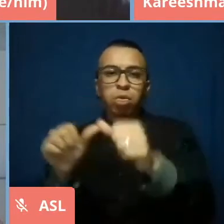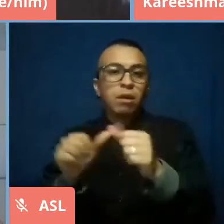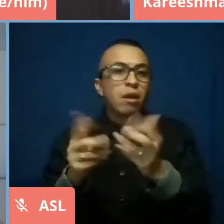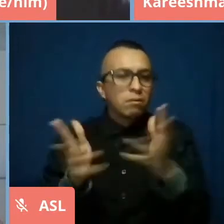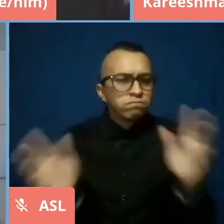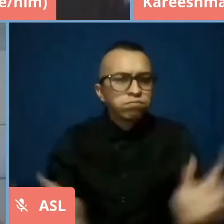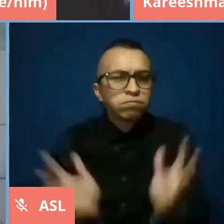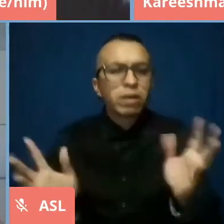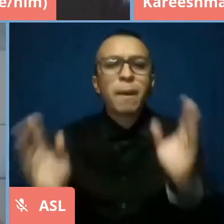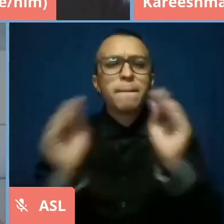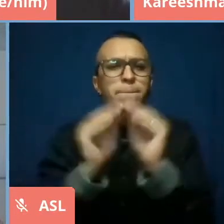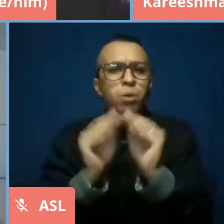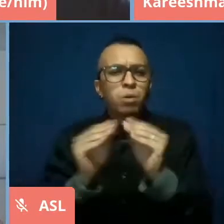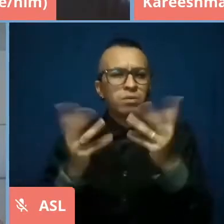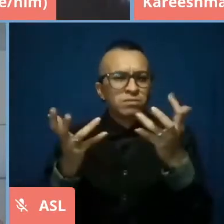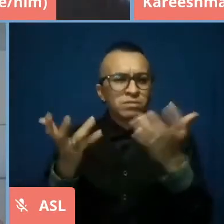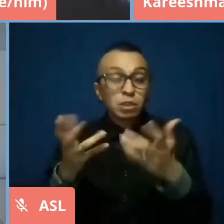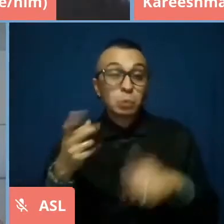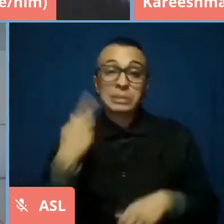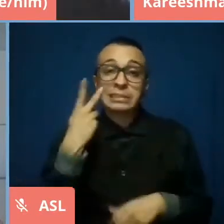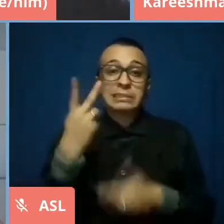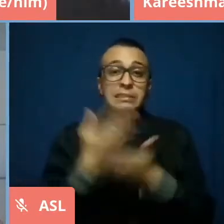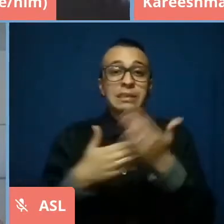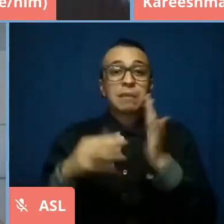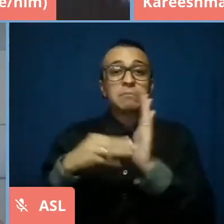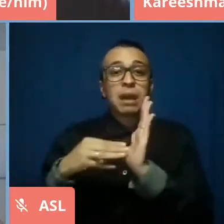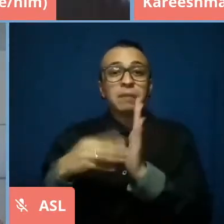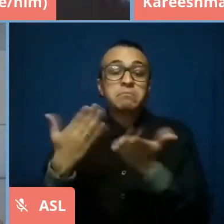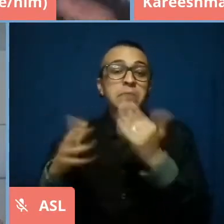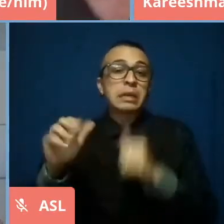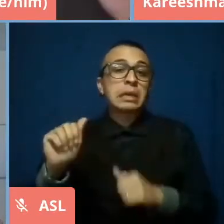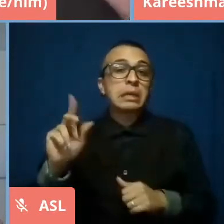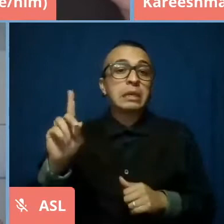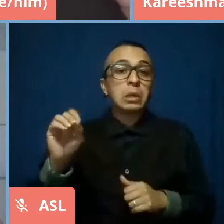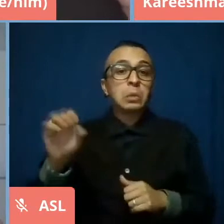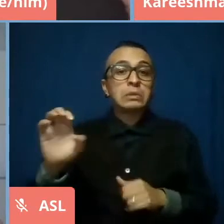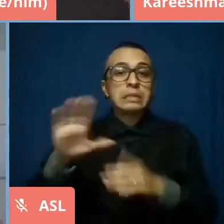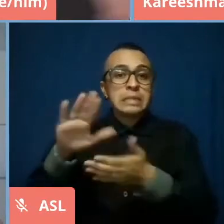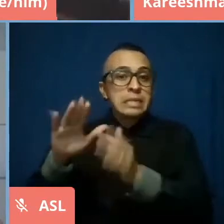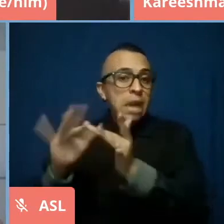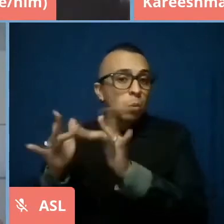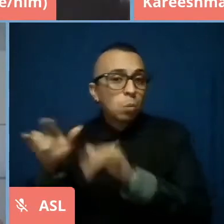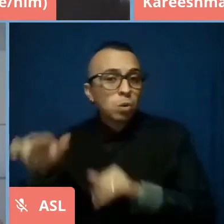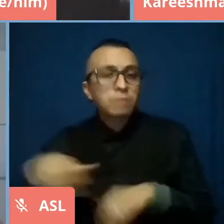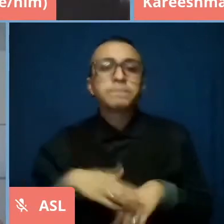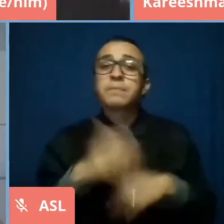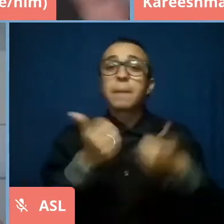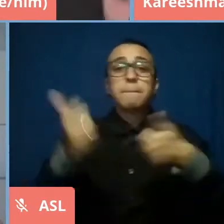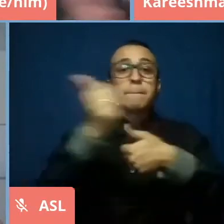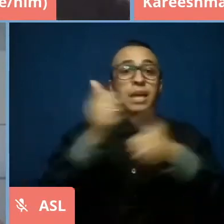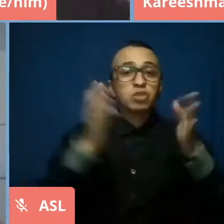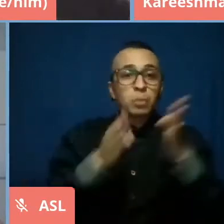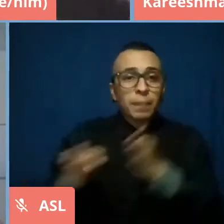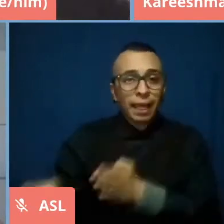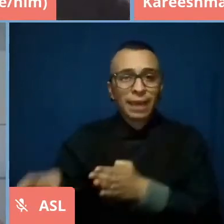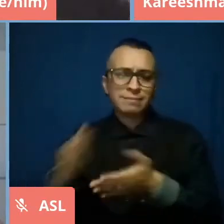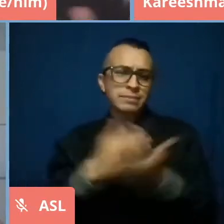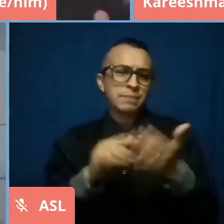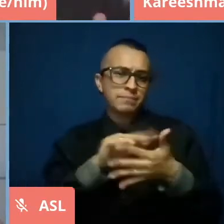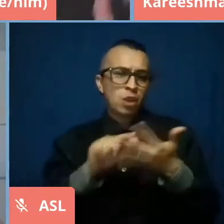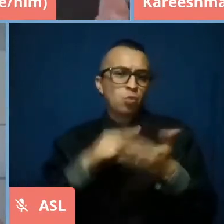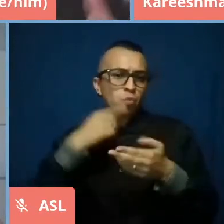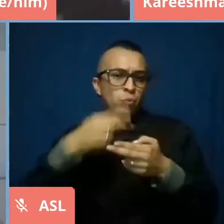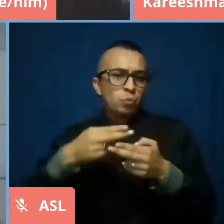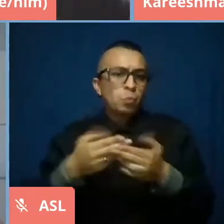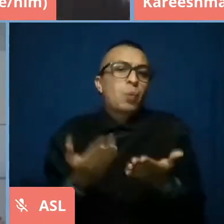that? We see models, whether it's the ADRC network, whether it's the master plan and some of the recommendations